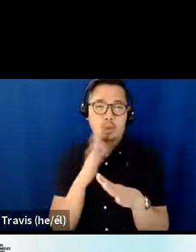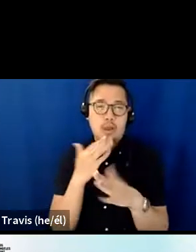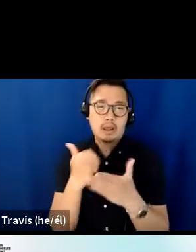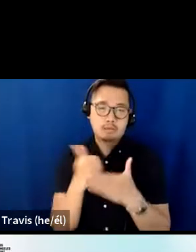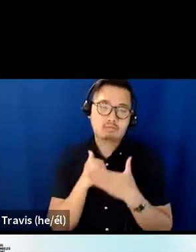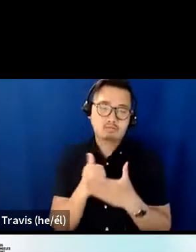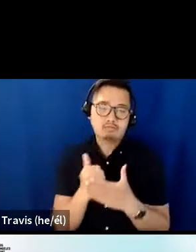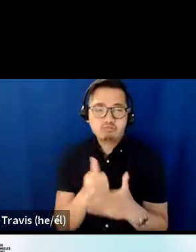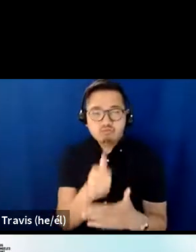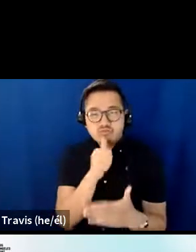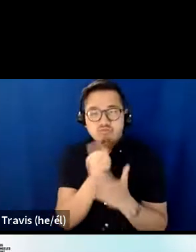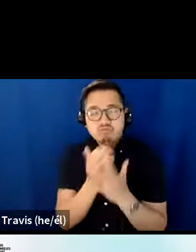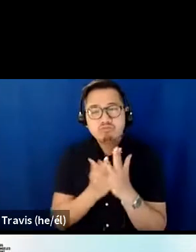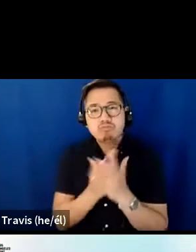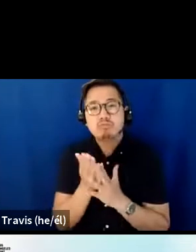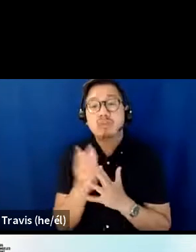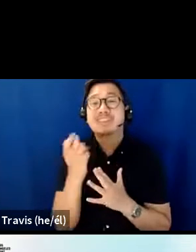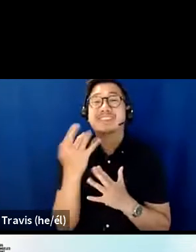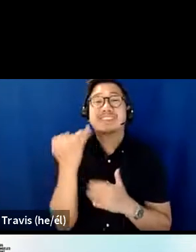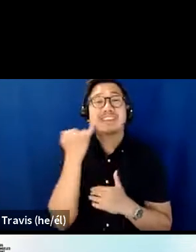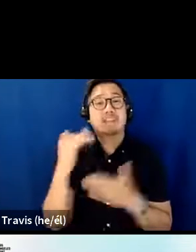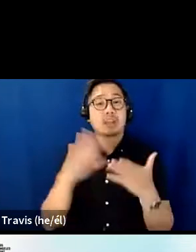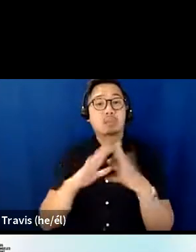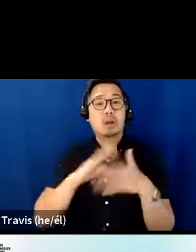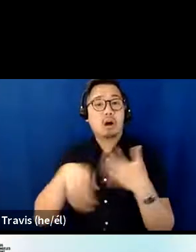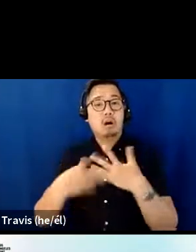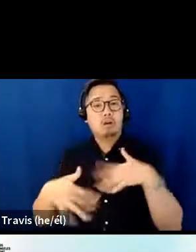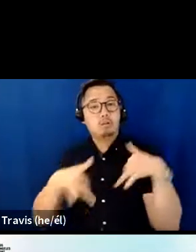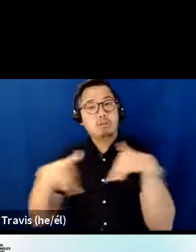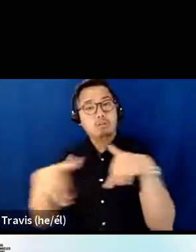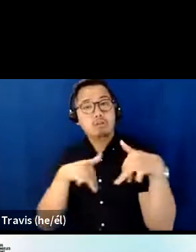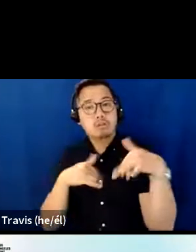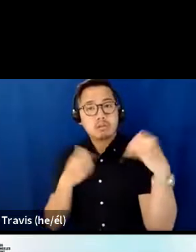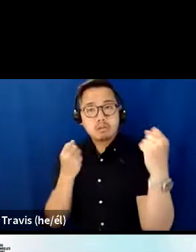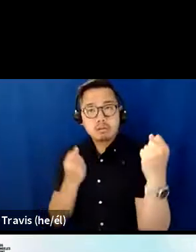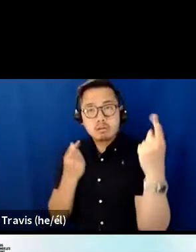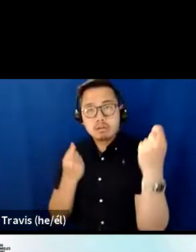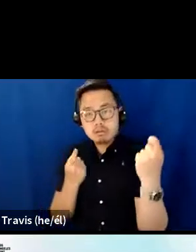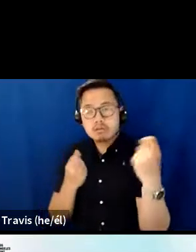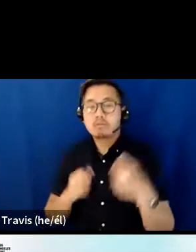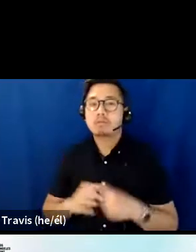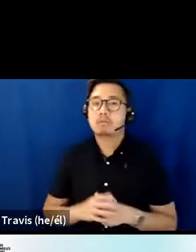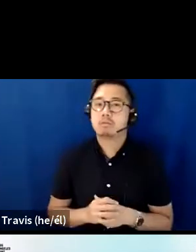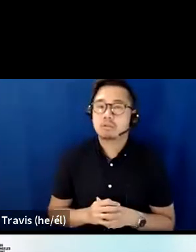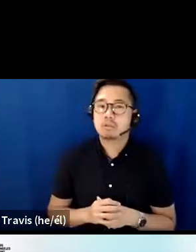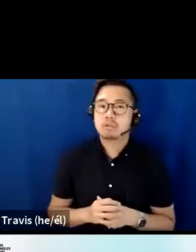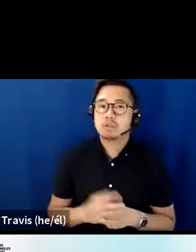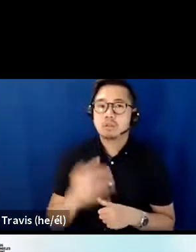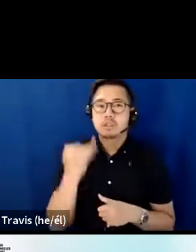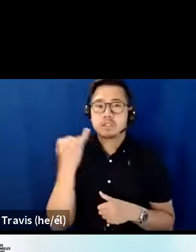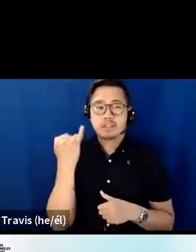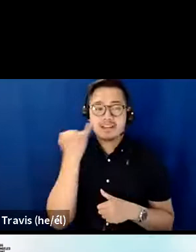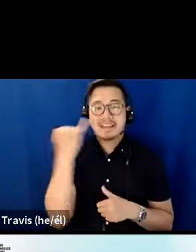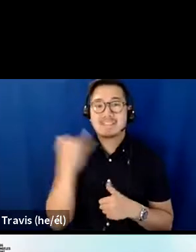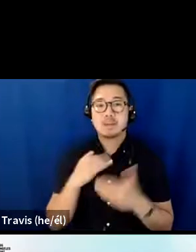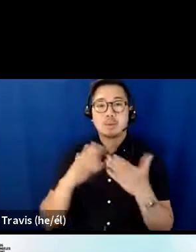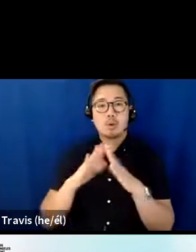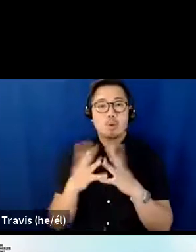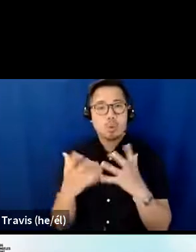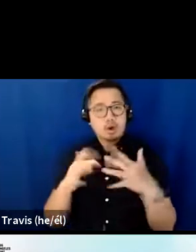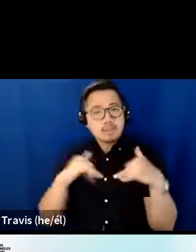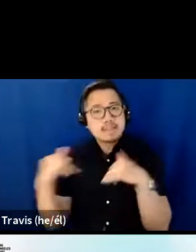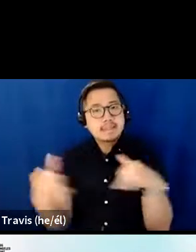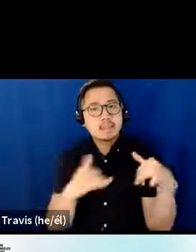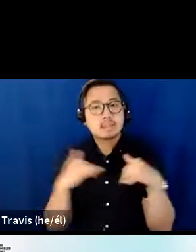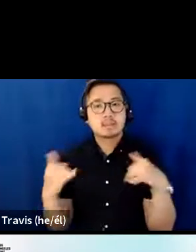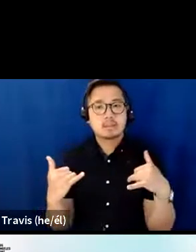community is on the same page, and as long as the community wants the same things, and that's the